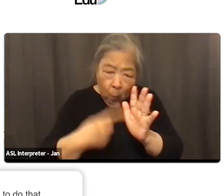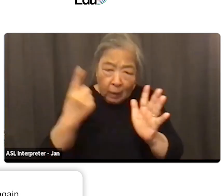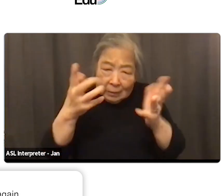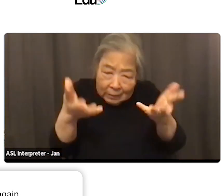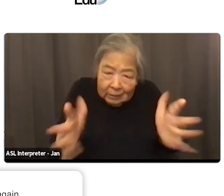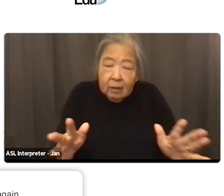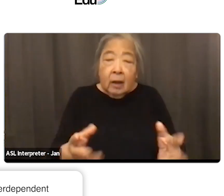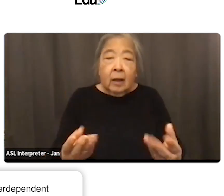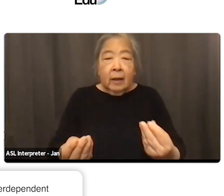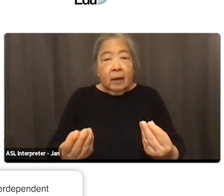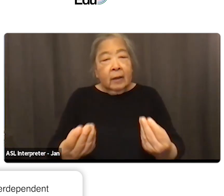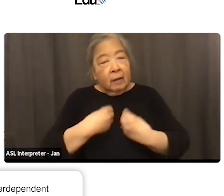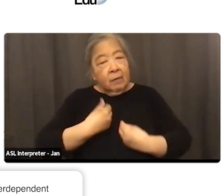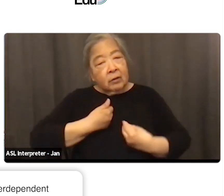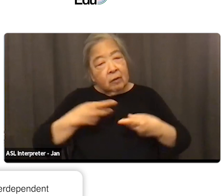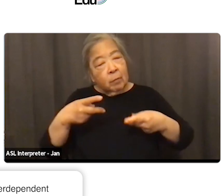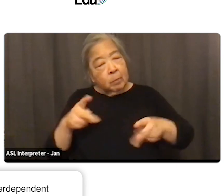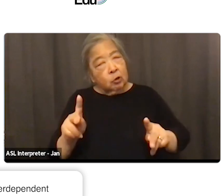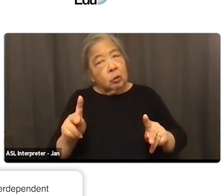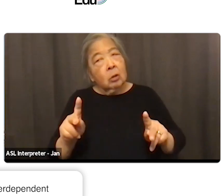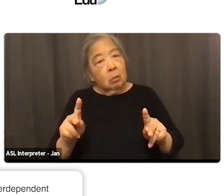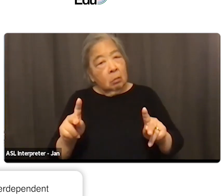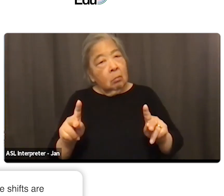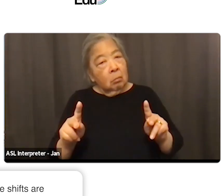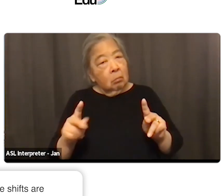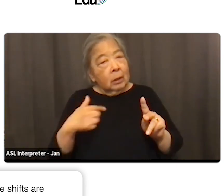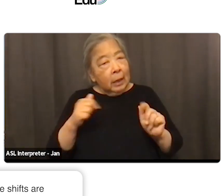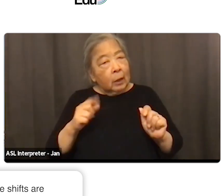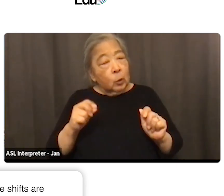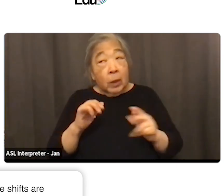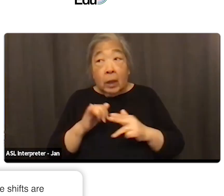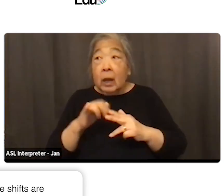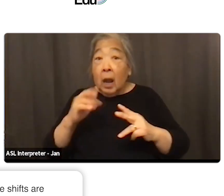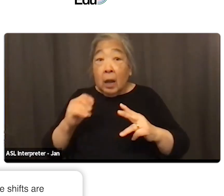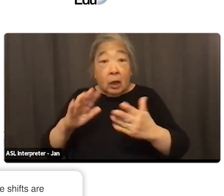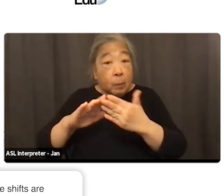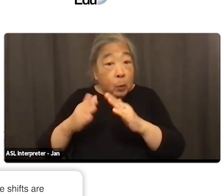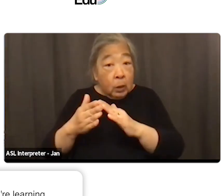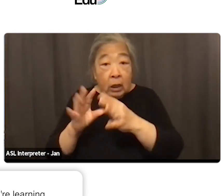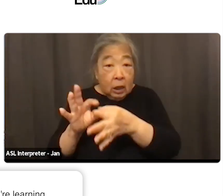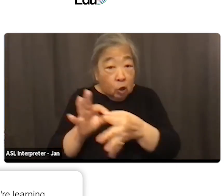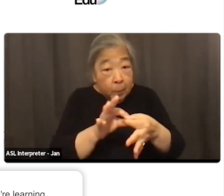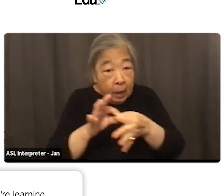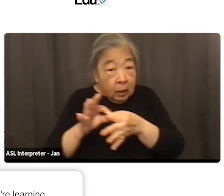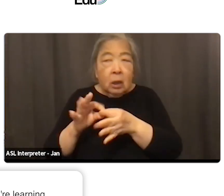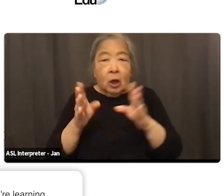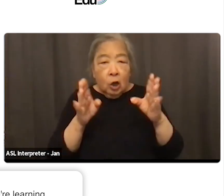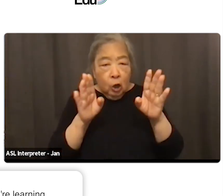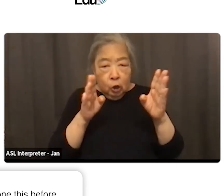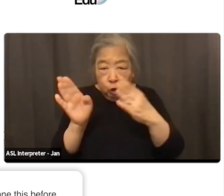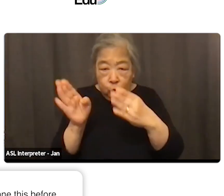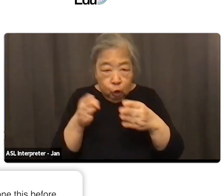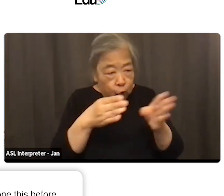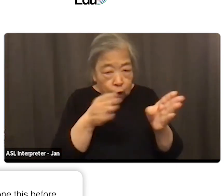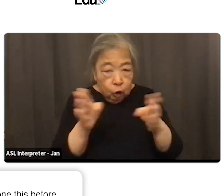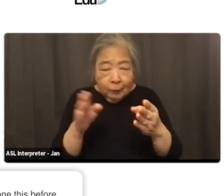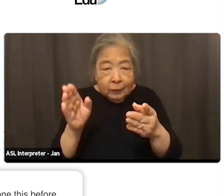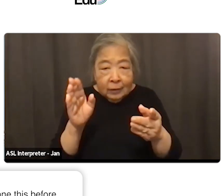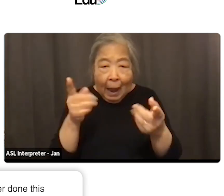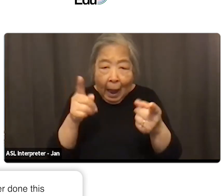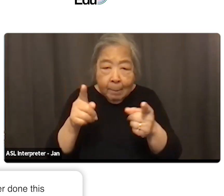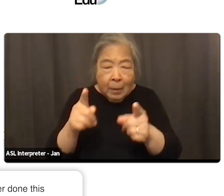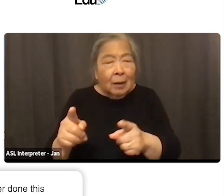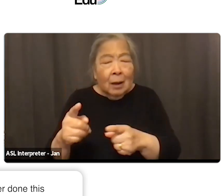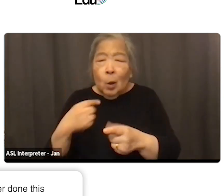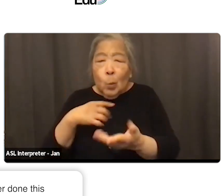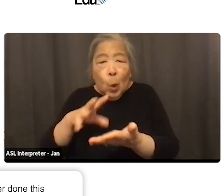do that. And again, being an interdependent community where those shifts are happening, because we're learning. We've never done this before.